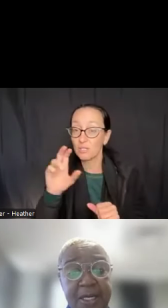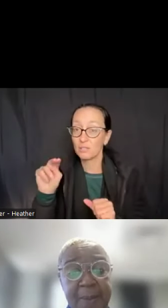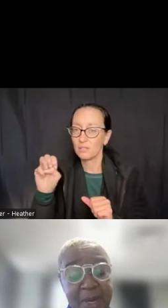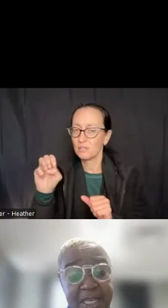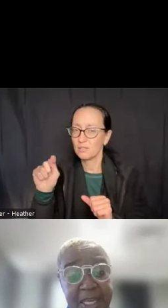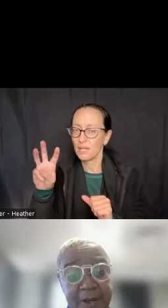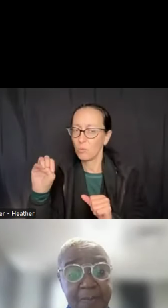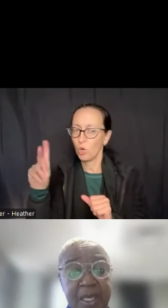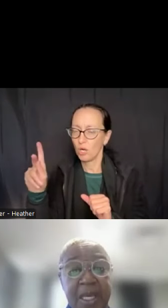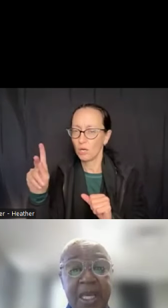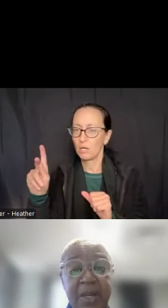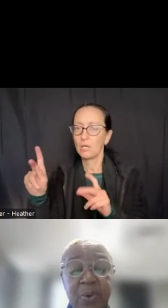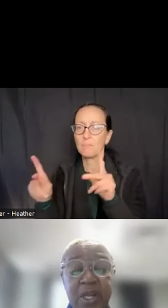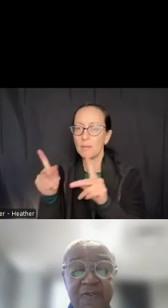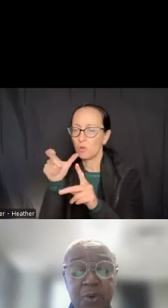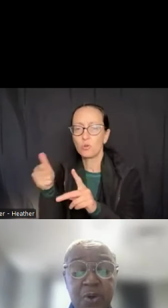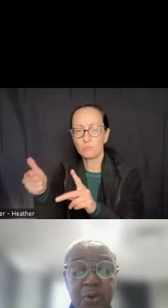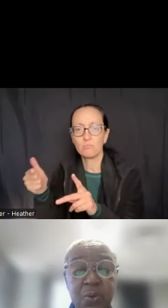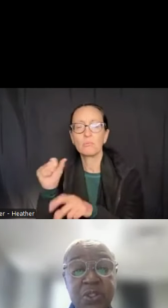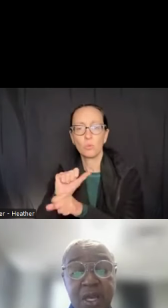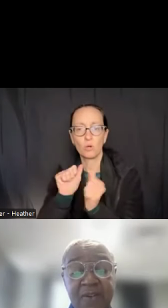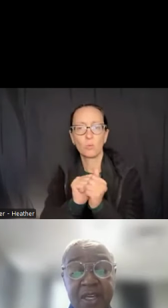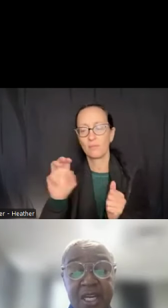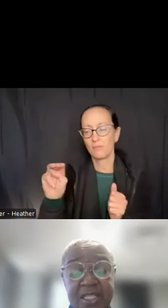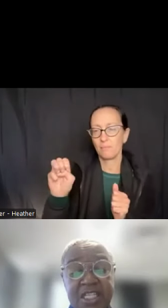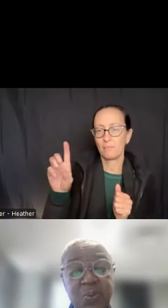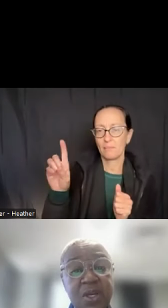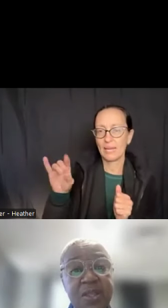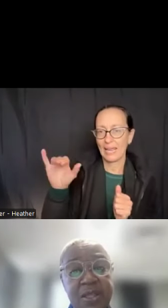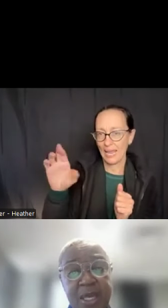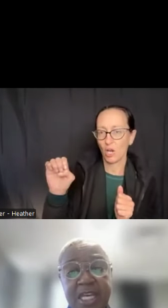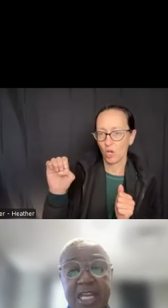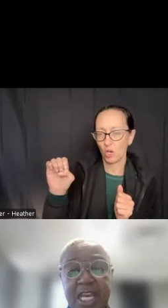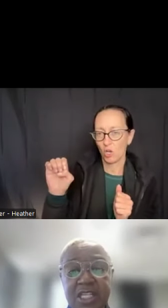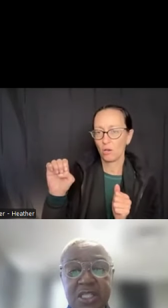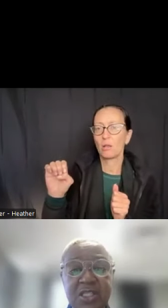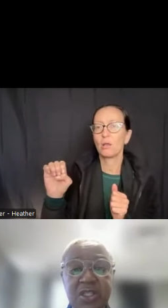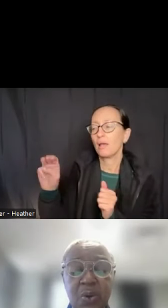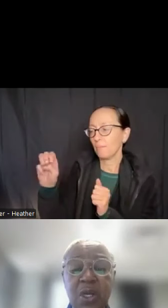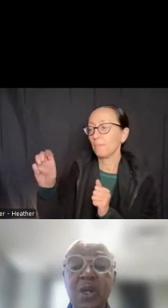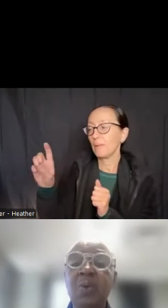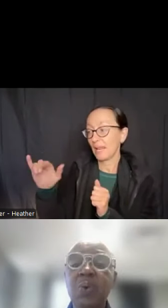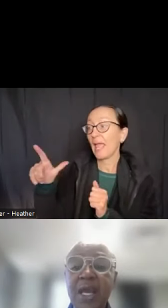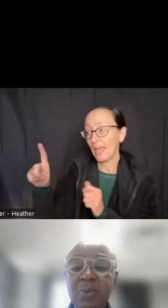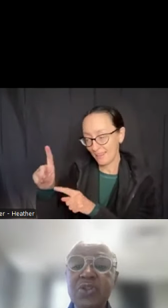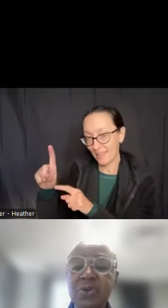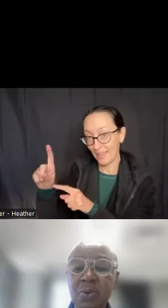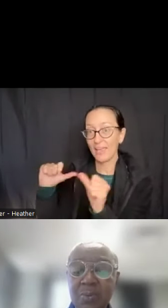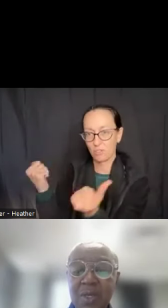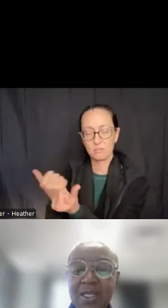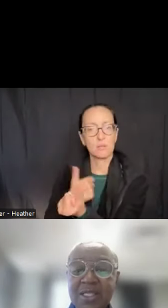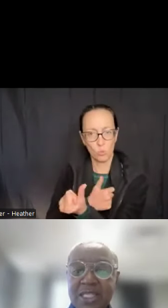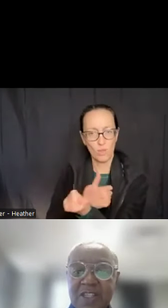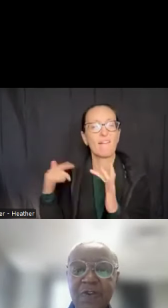with Medicare, and we have folk who we do have the contacts with the Medicaid agency. So we're able